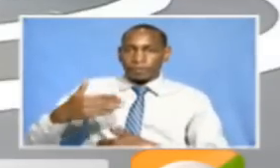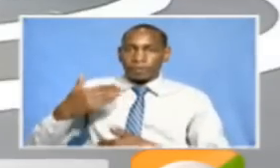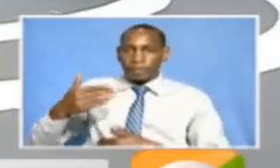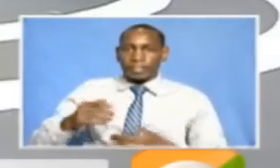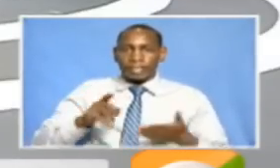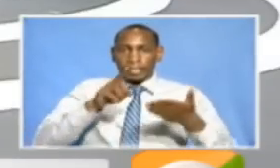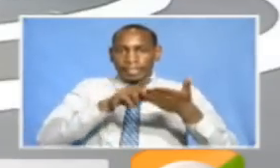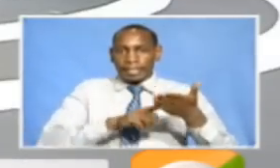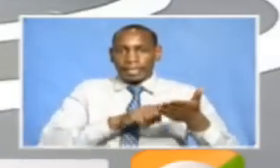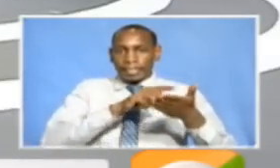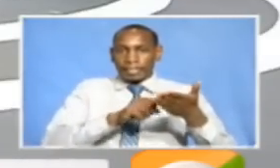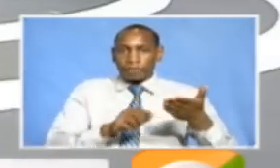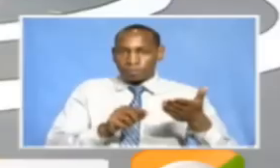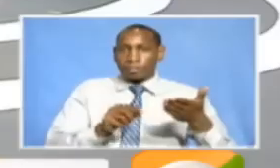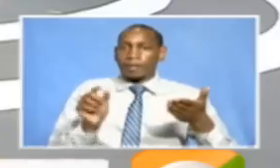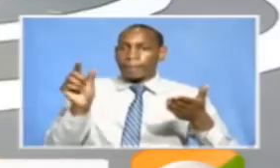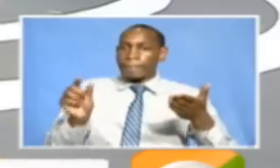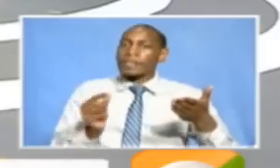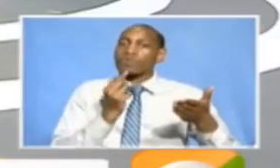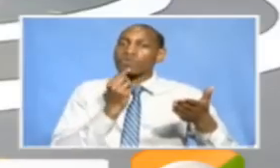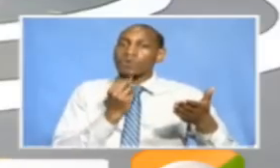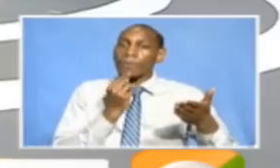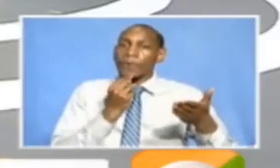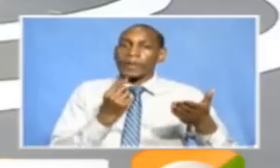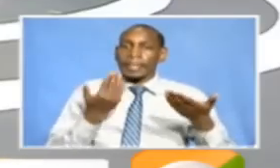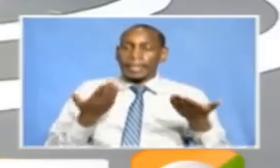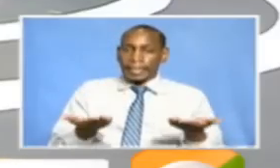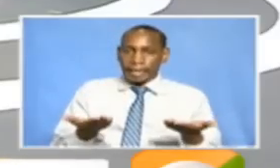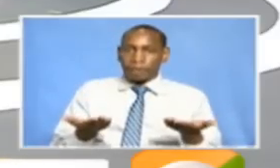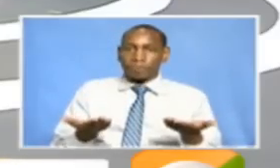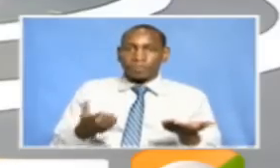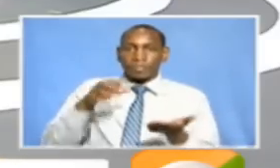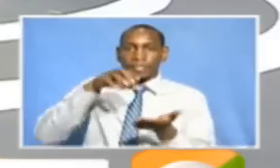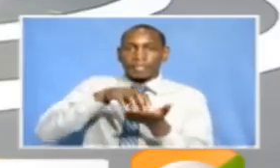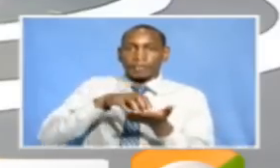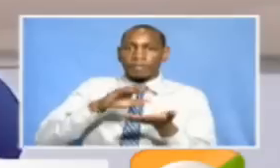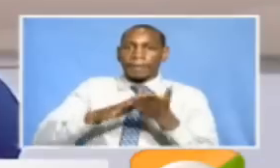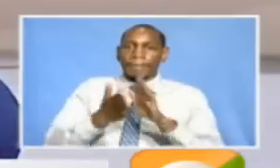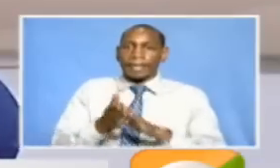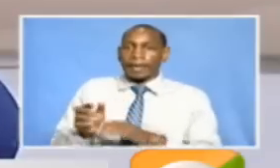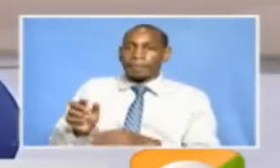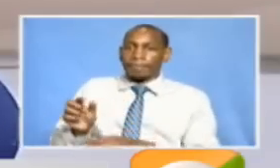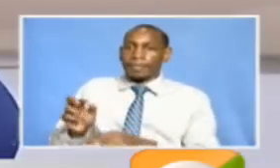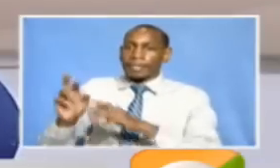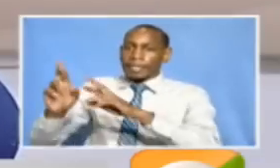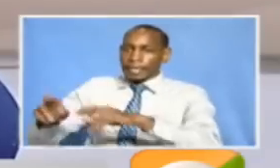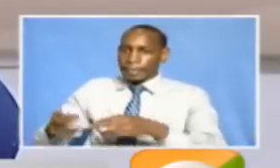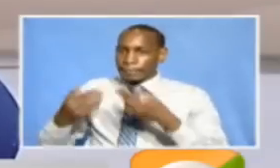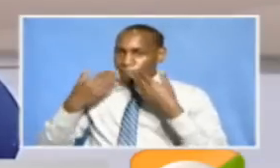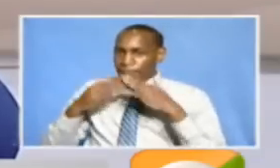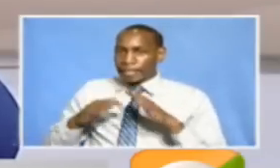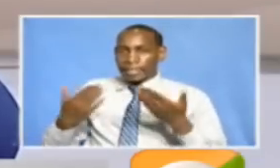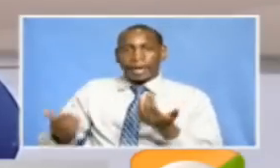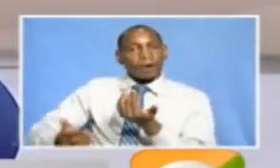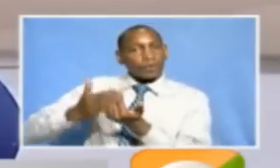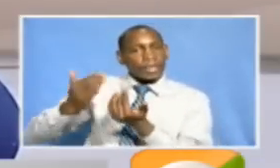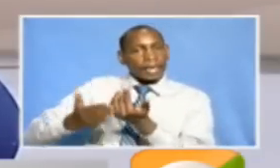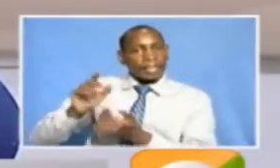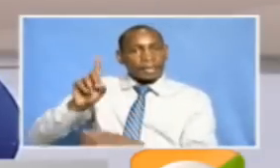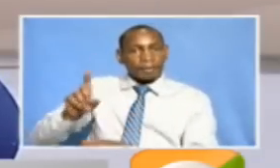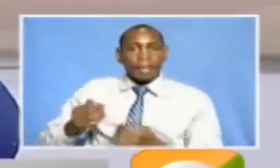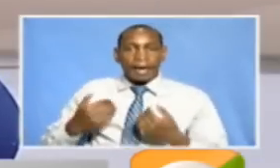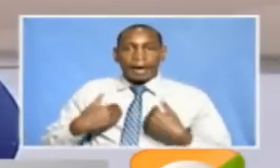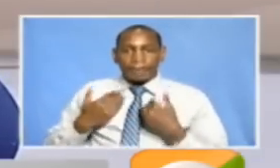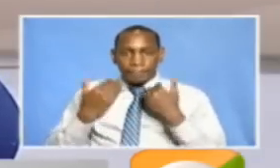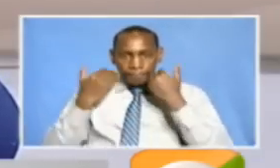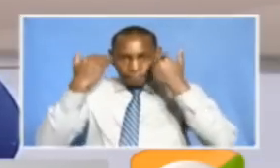the boys. When they now, the script is flipped and they now are the victims, how do you deal with them? Of course, the psychological